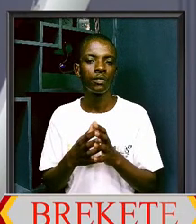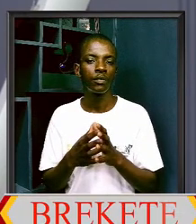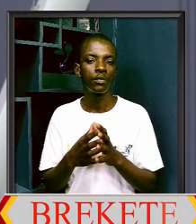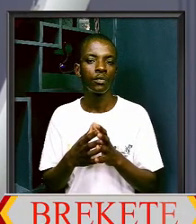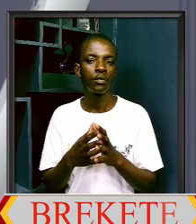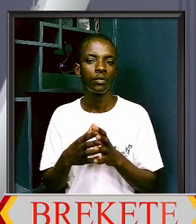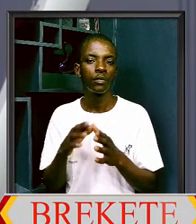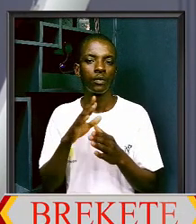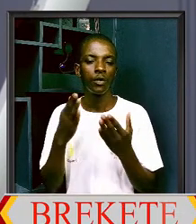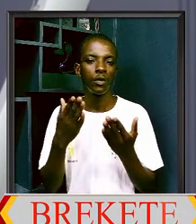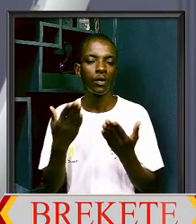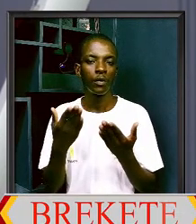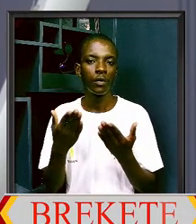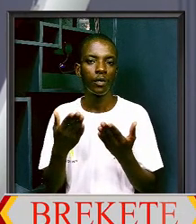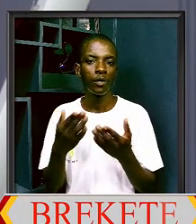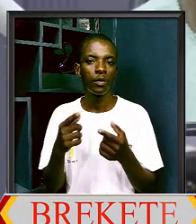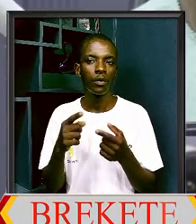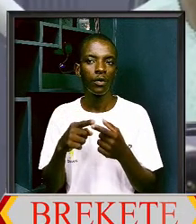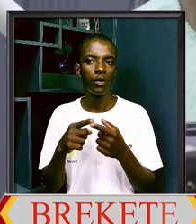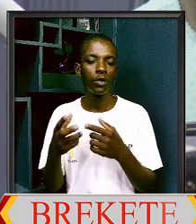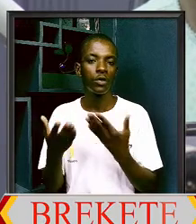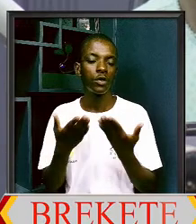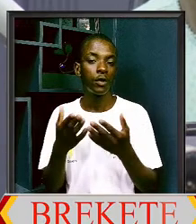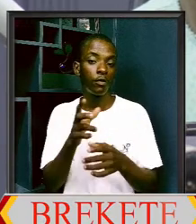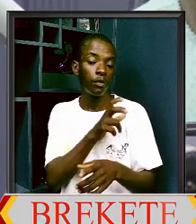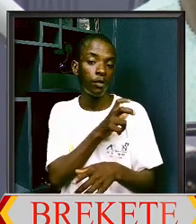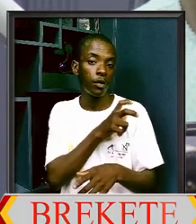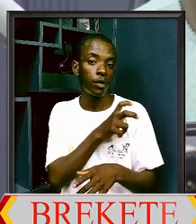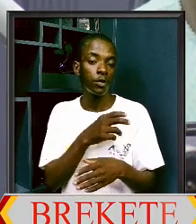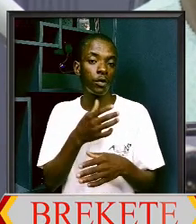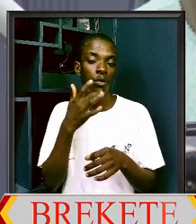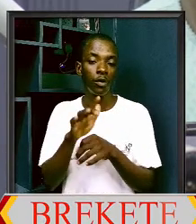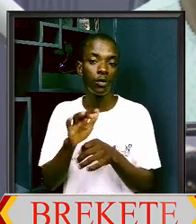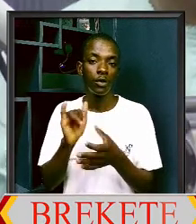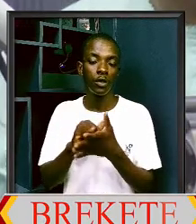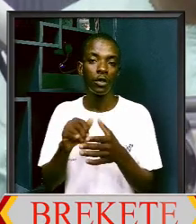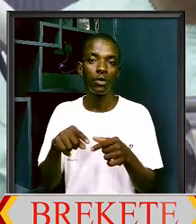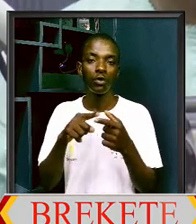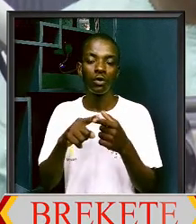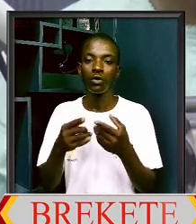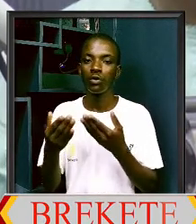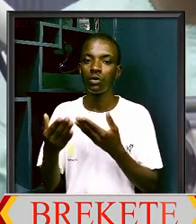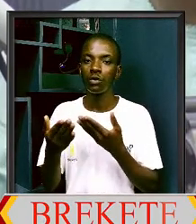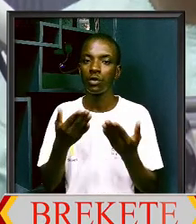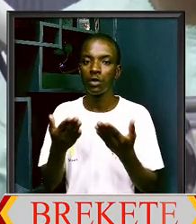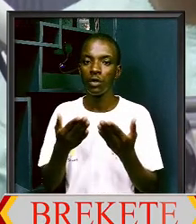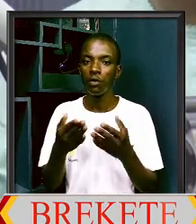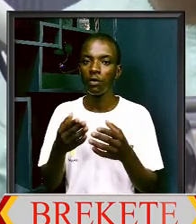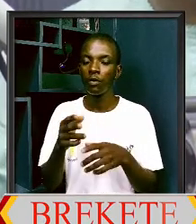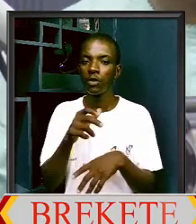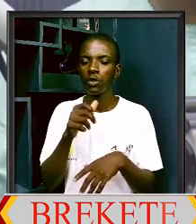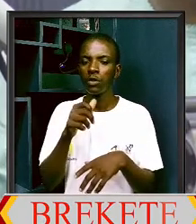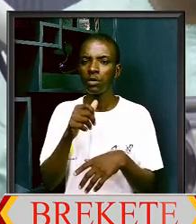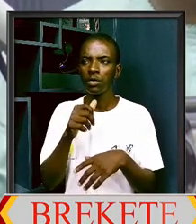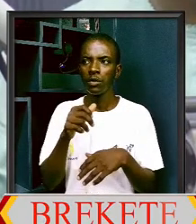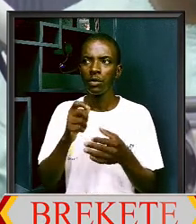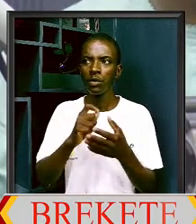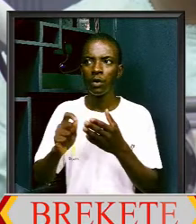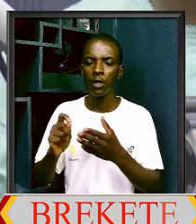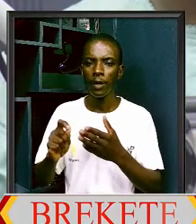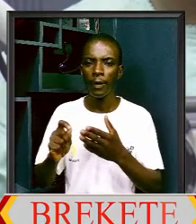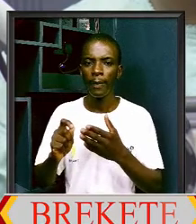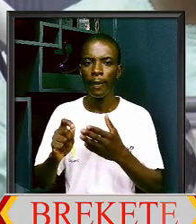you know to for yes you promise me that you are going to you you it's not promised you